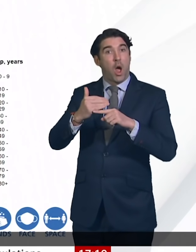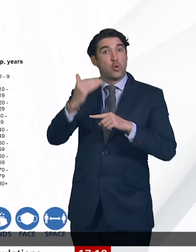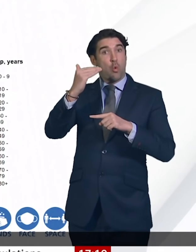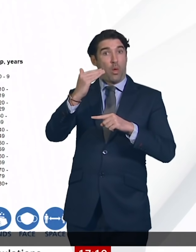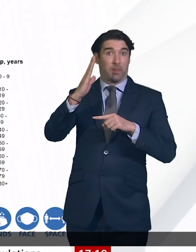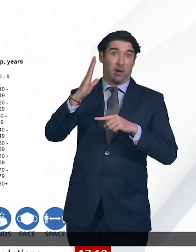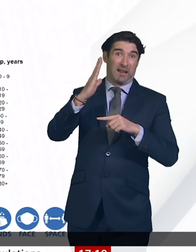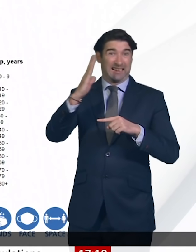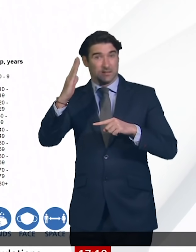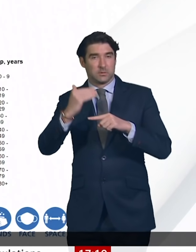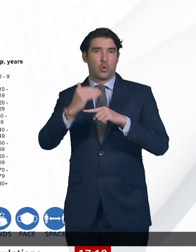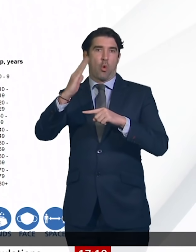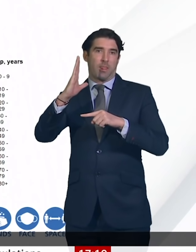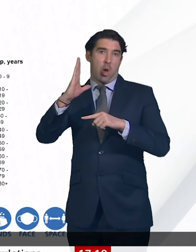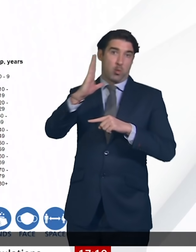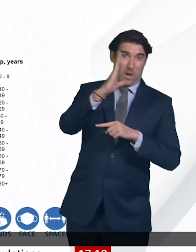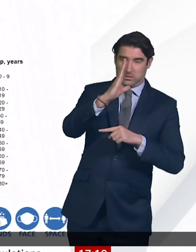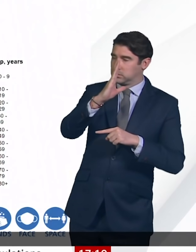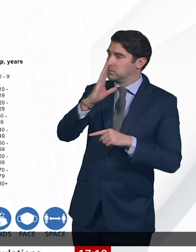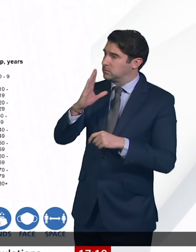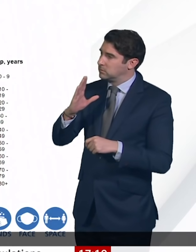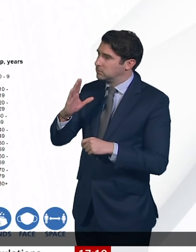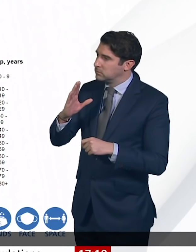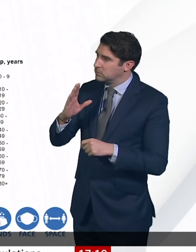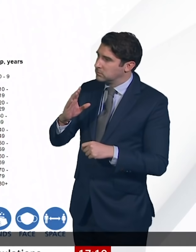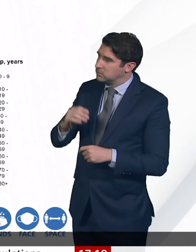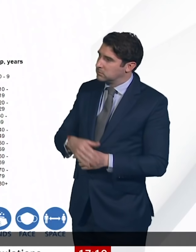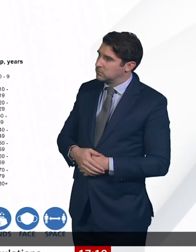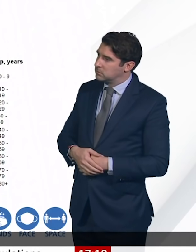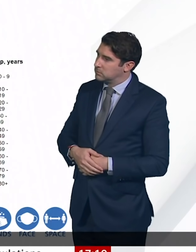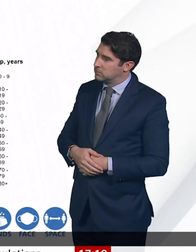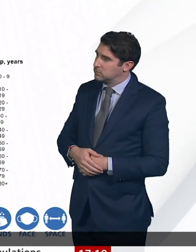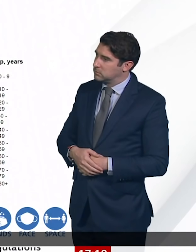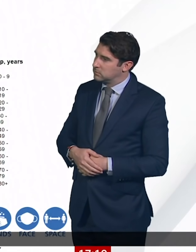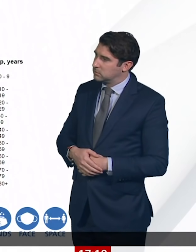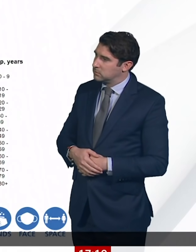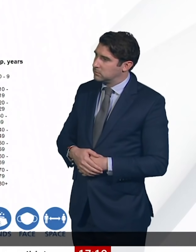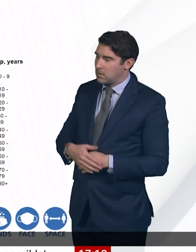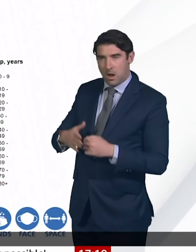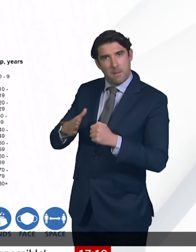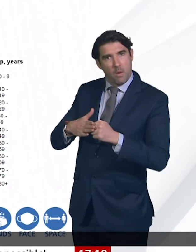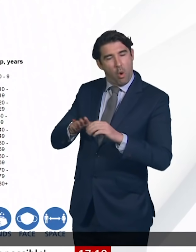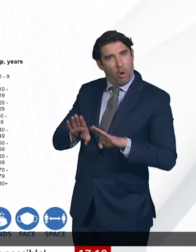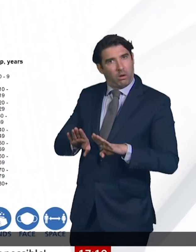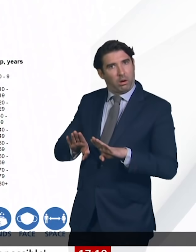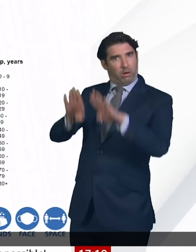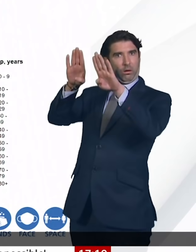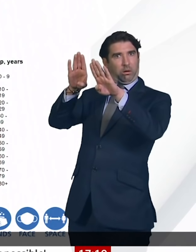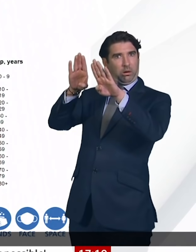northwest and Yorkshire and Humber, and to a lesser extent the West Midlands, you can see a significant rise